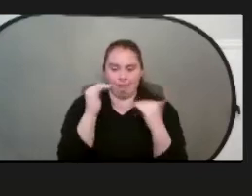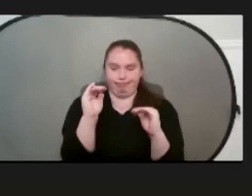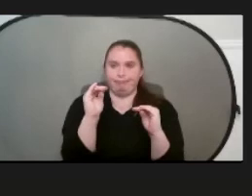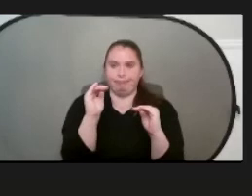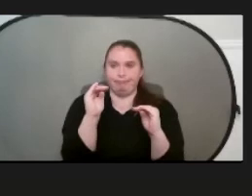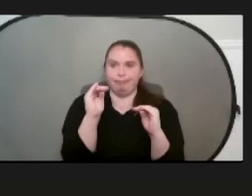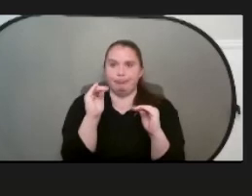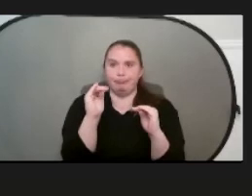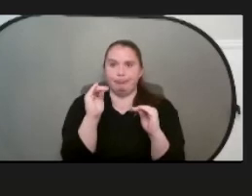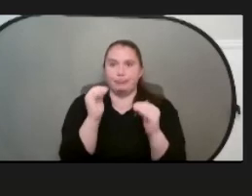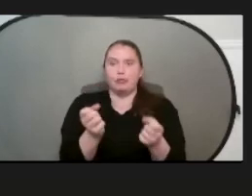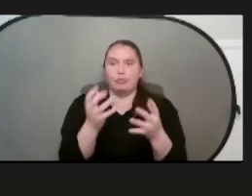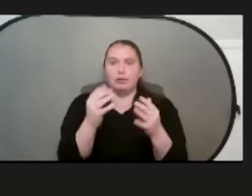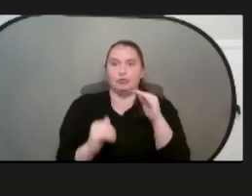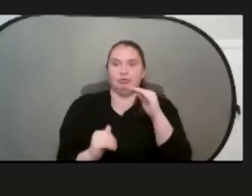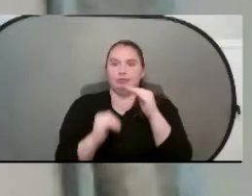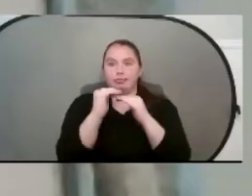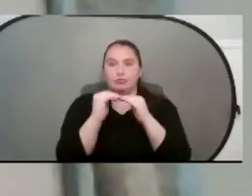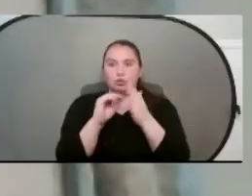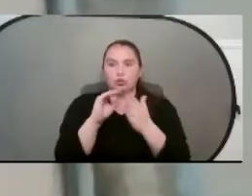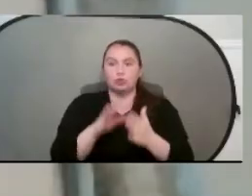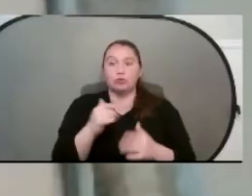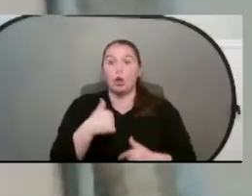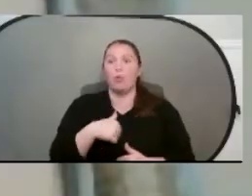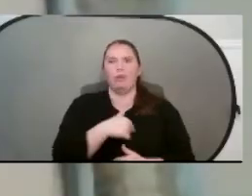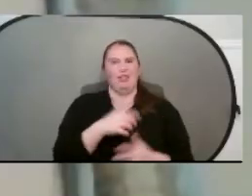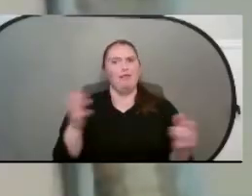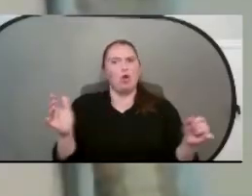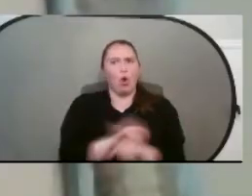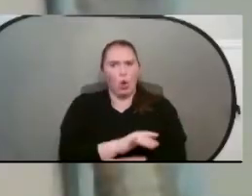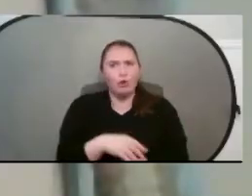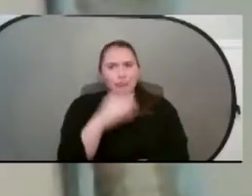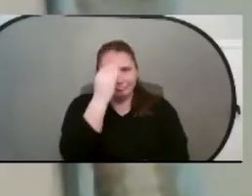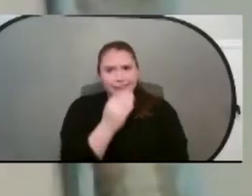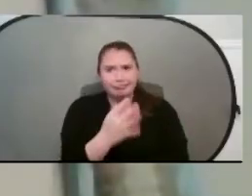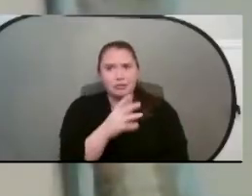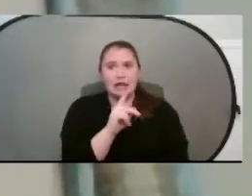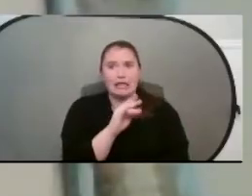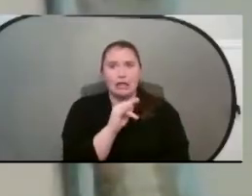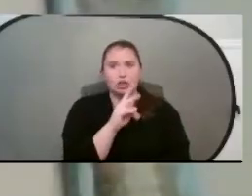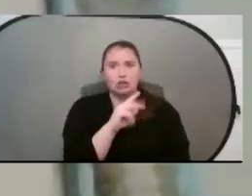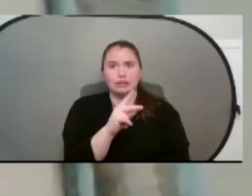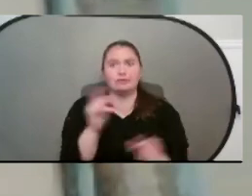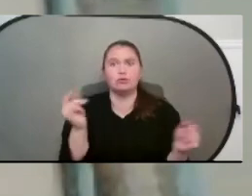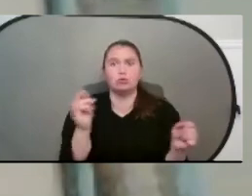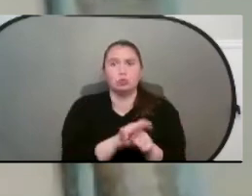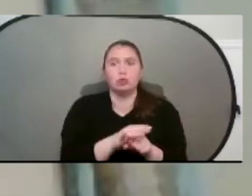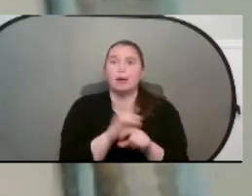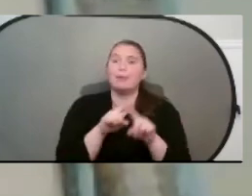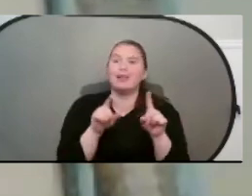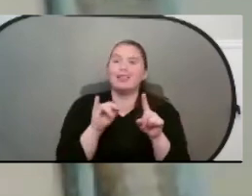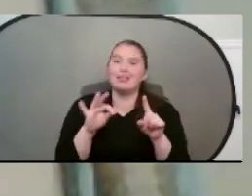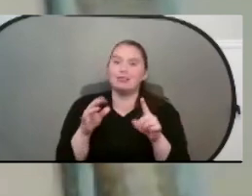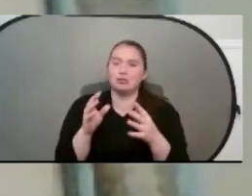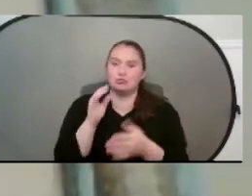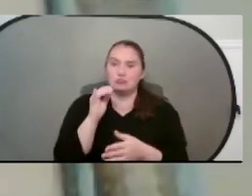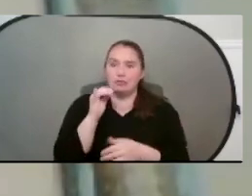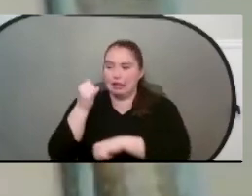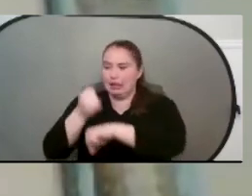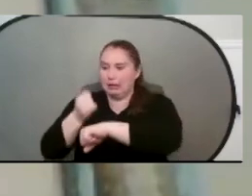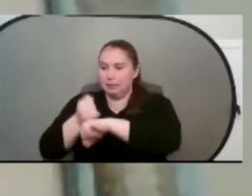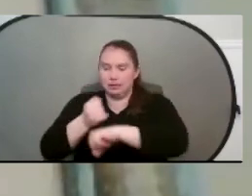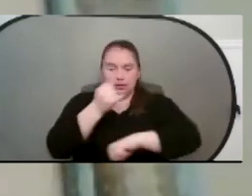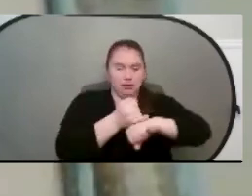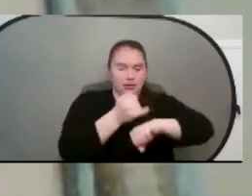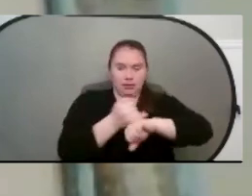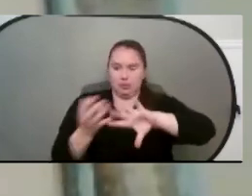Kendrick's pretty much full, is that correct? Oh, we're full, but I'm just saying if we were to consolidate the schools, it, it, it, it's